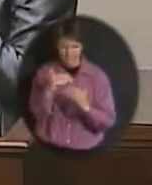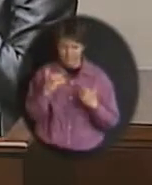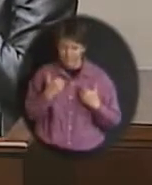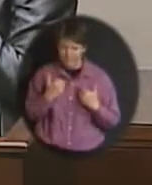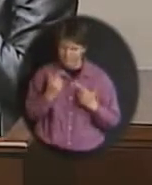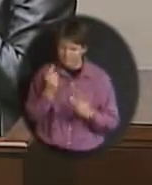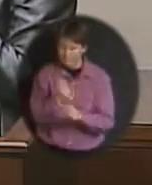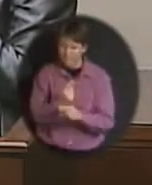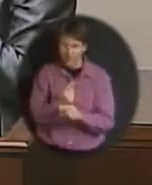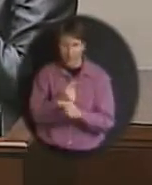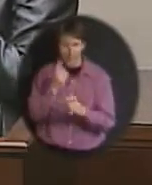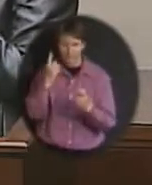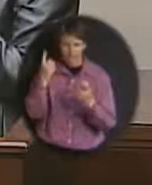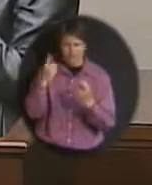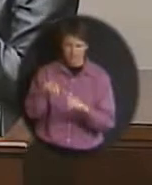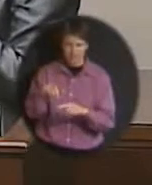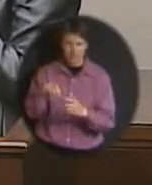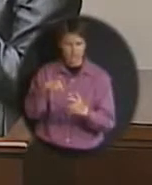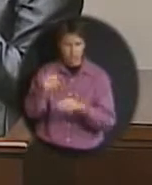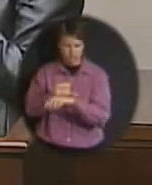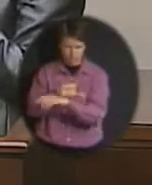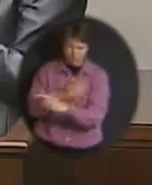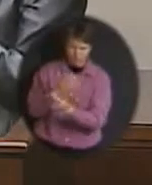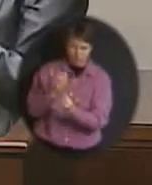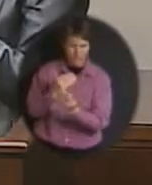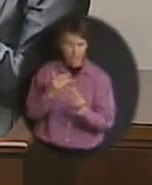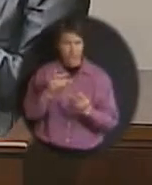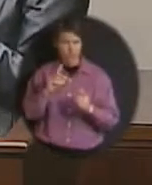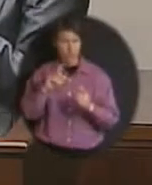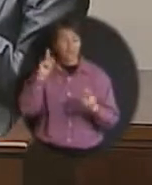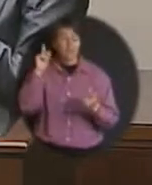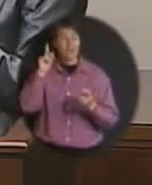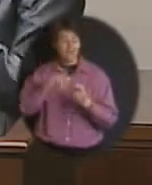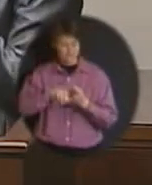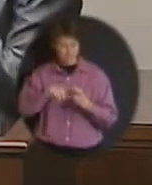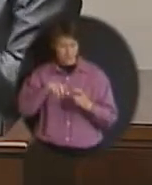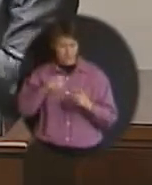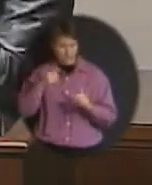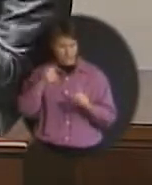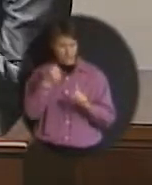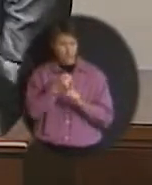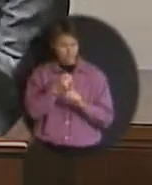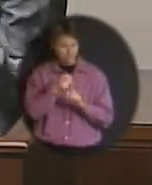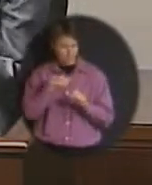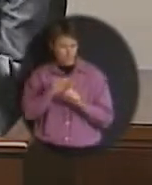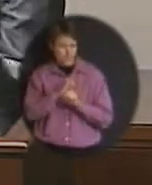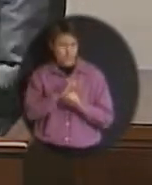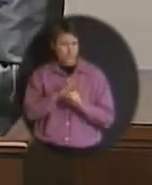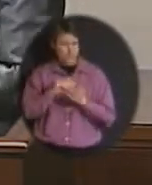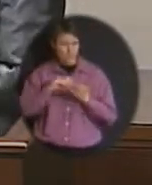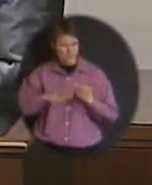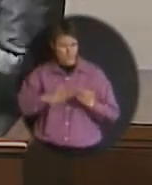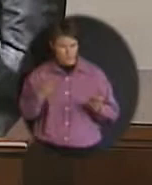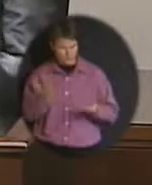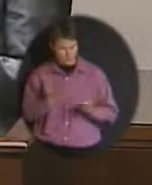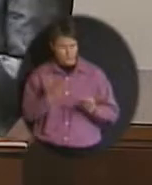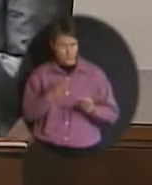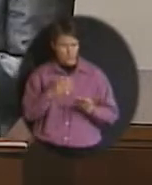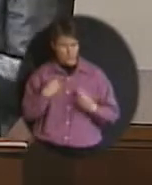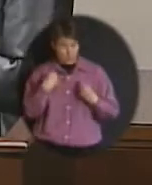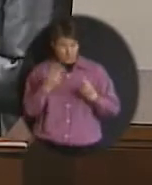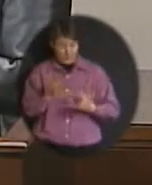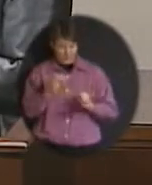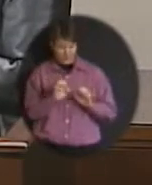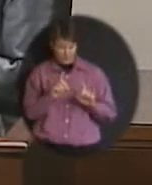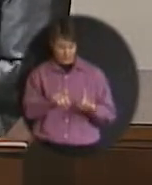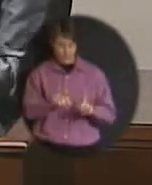of what's going on out there until the second it impacts or threatens our students or their safety or our business of providing education, then we